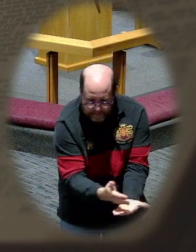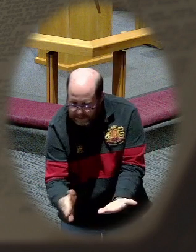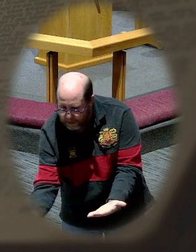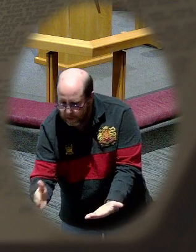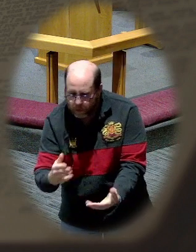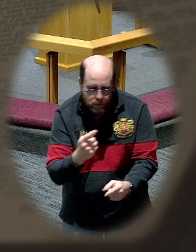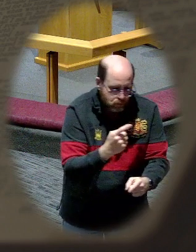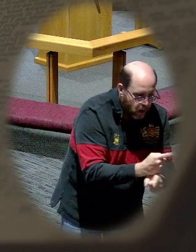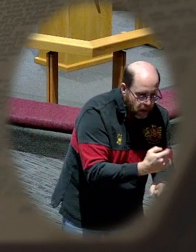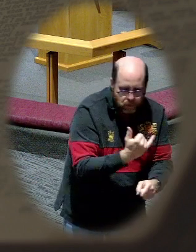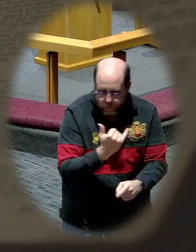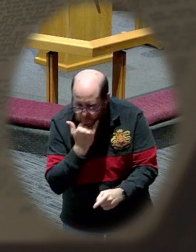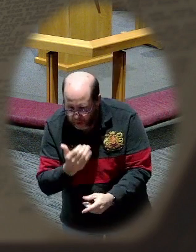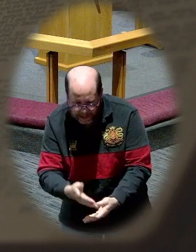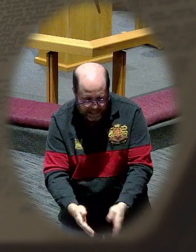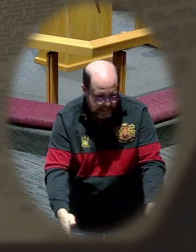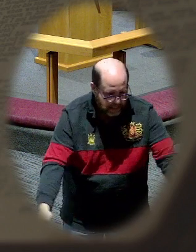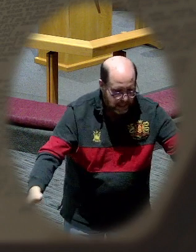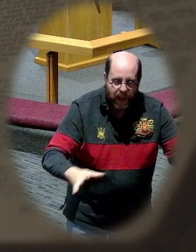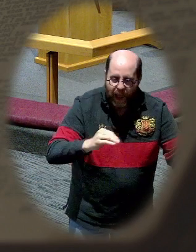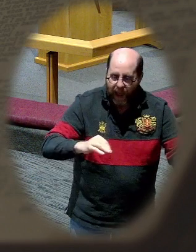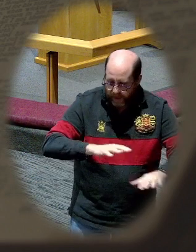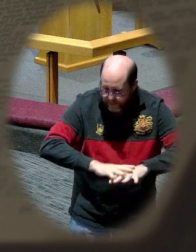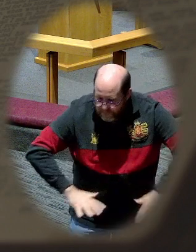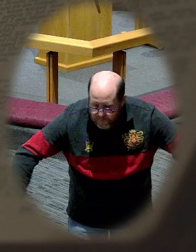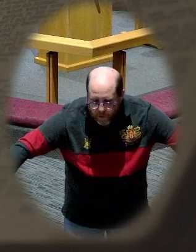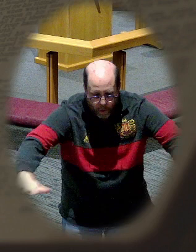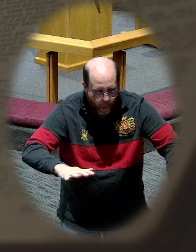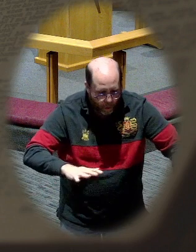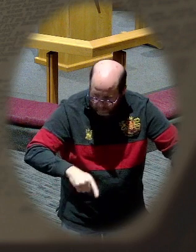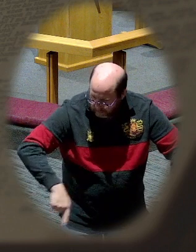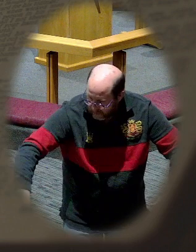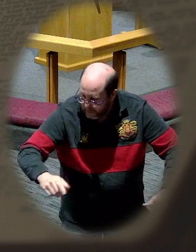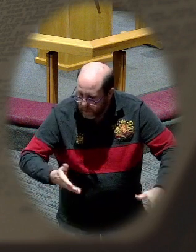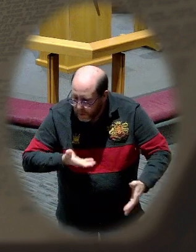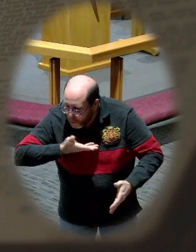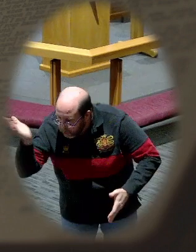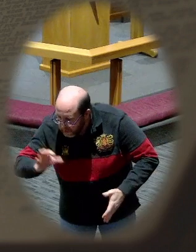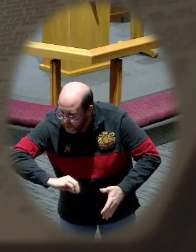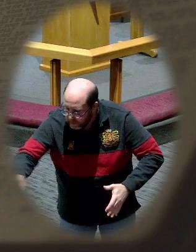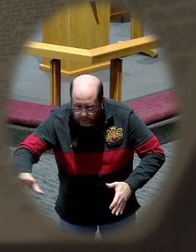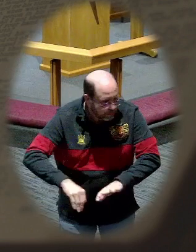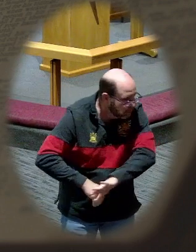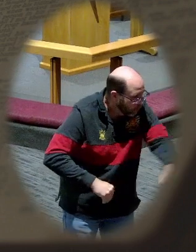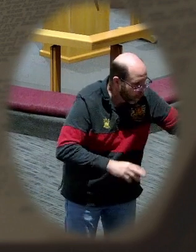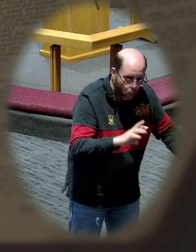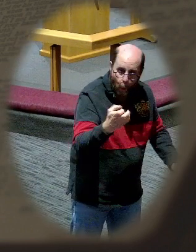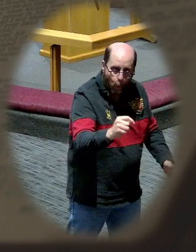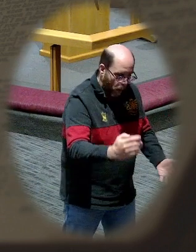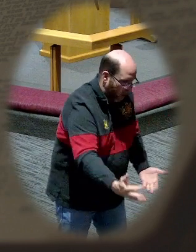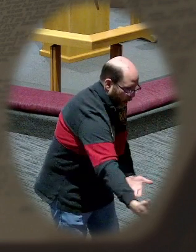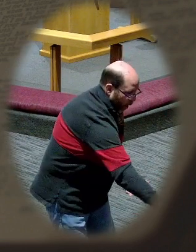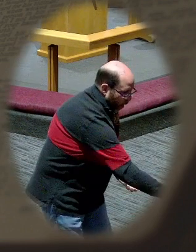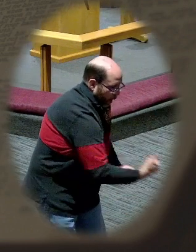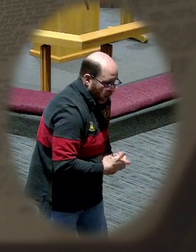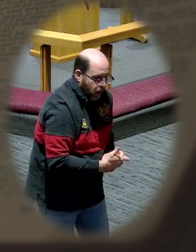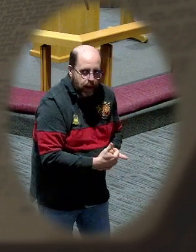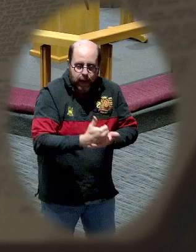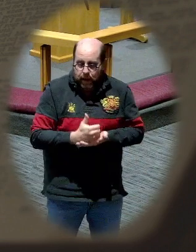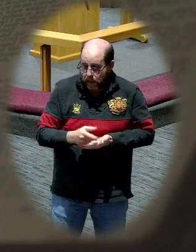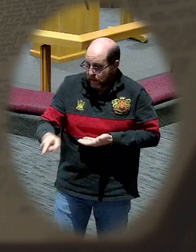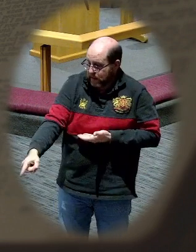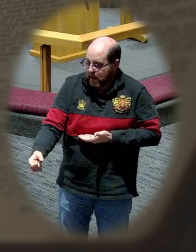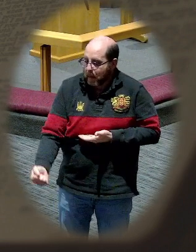hand, and he will clear his threshing floor and gather his wheat into the barn, but the chaff he will burn